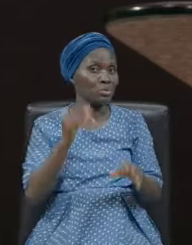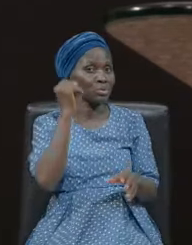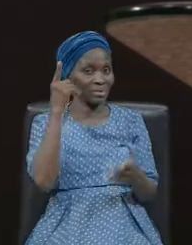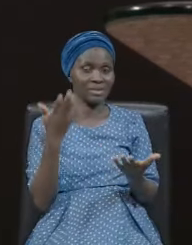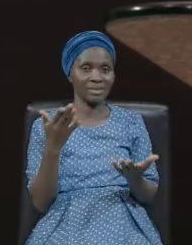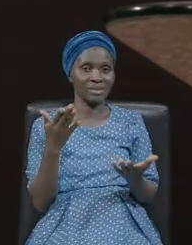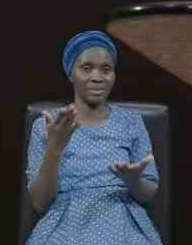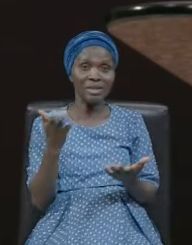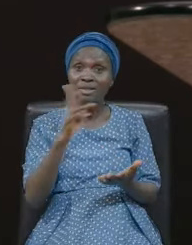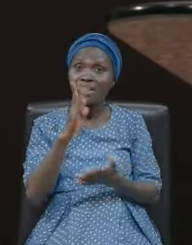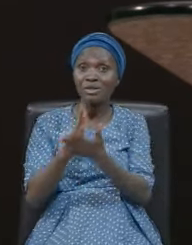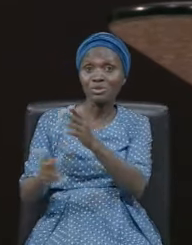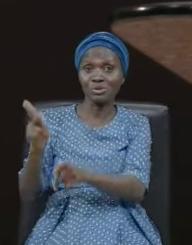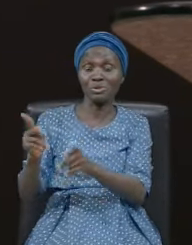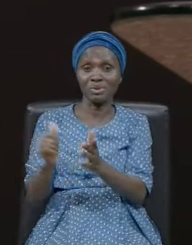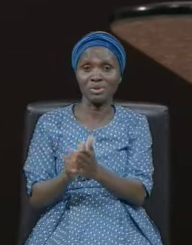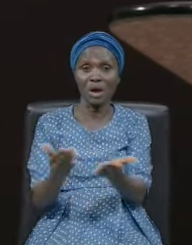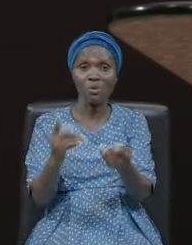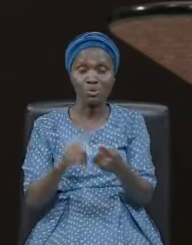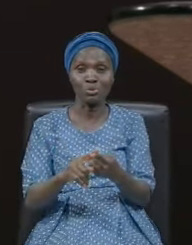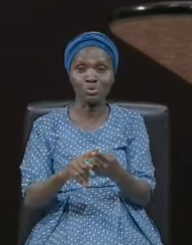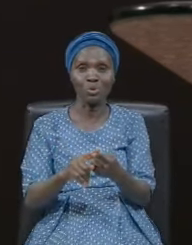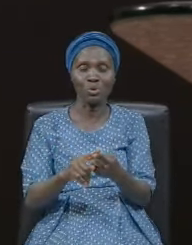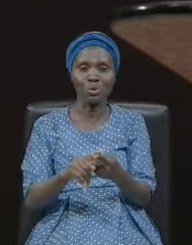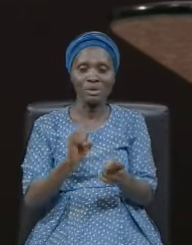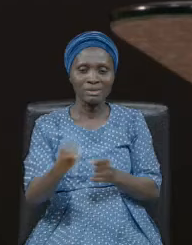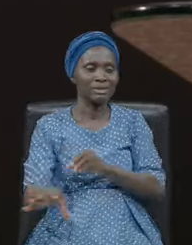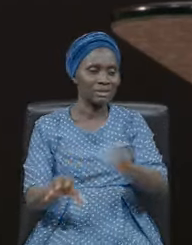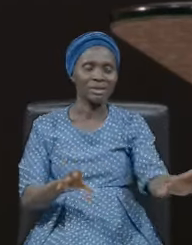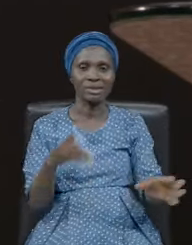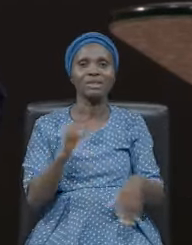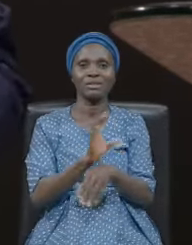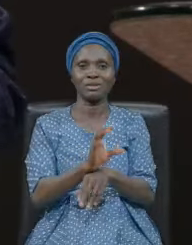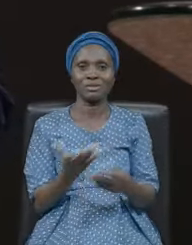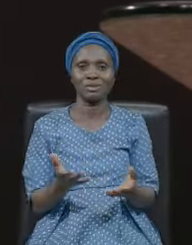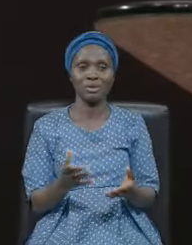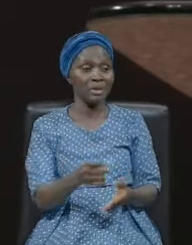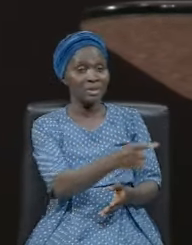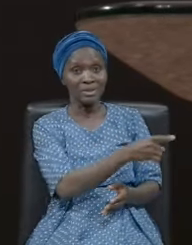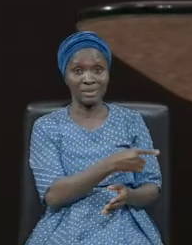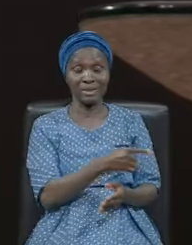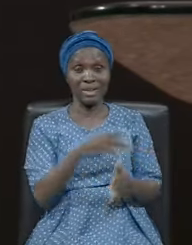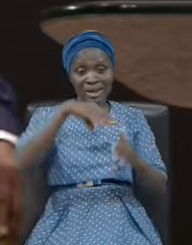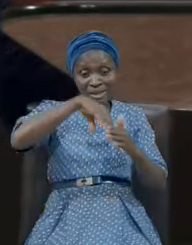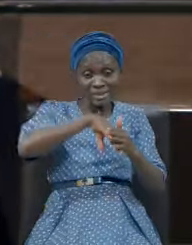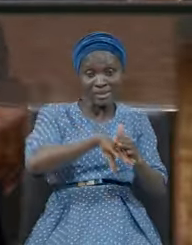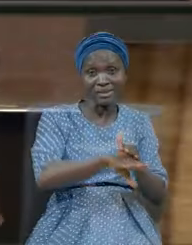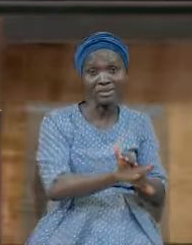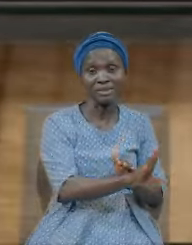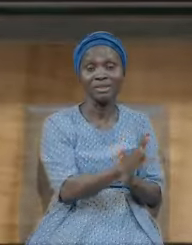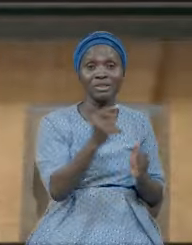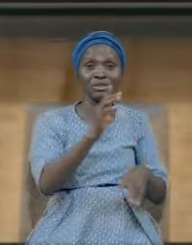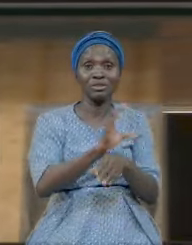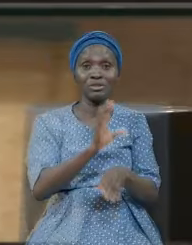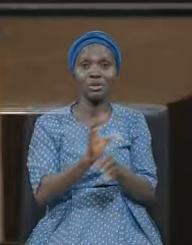Your pastor has relocated to England. They creep in unawares, and they tell other people, and the